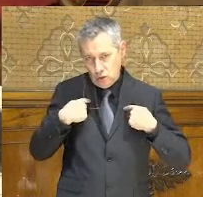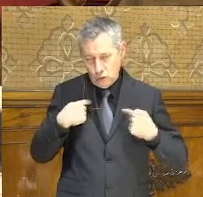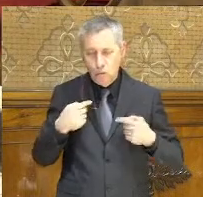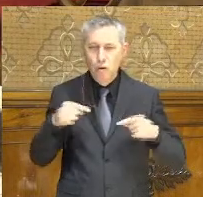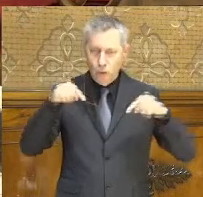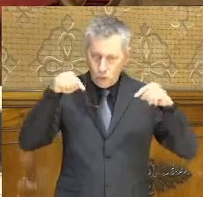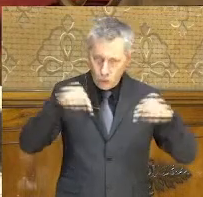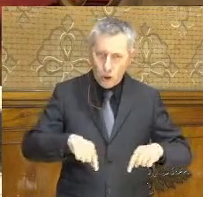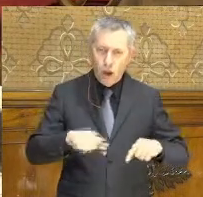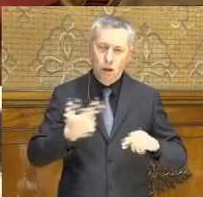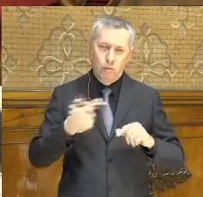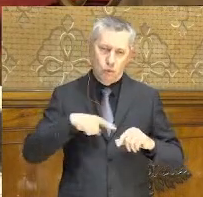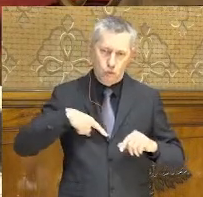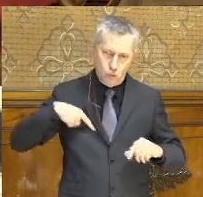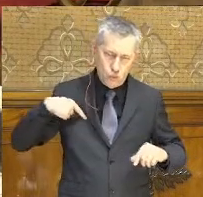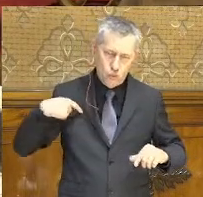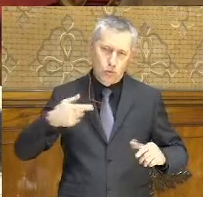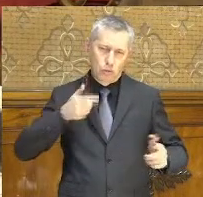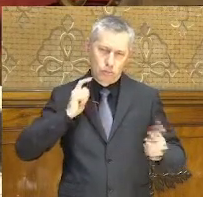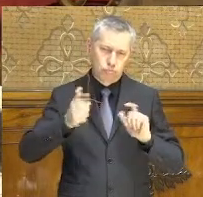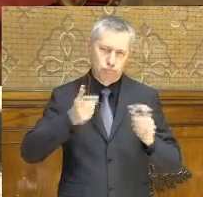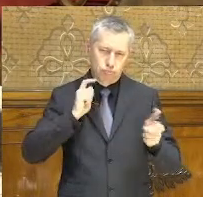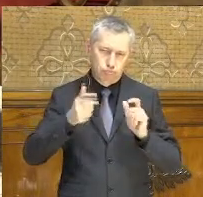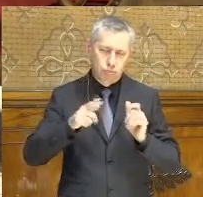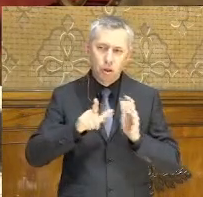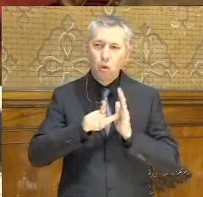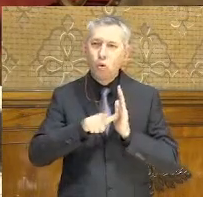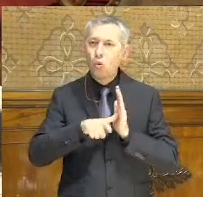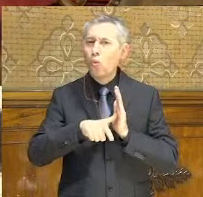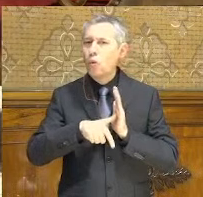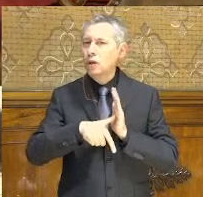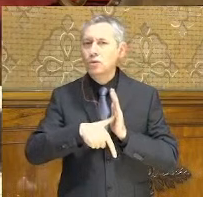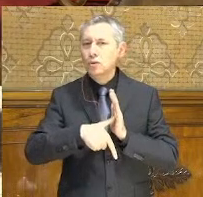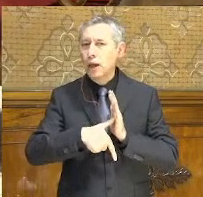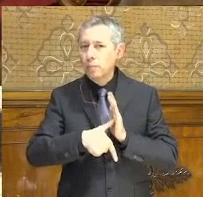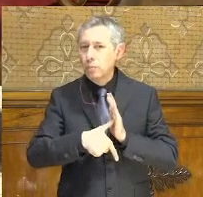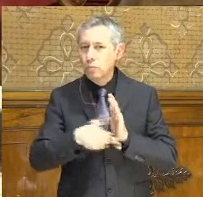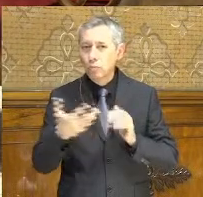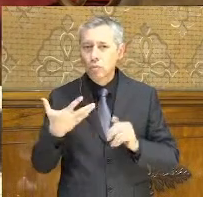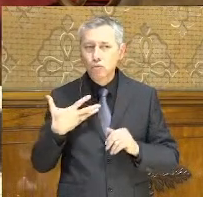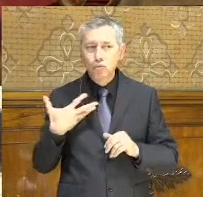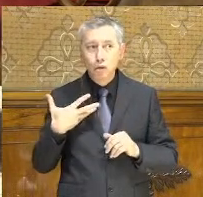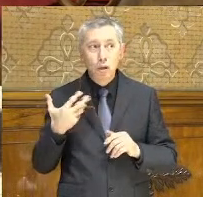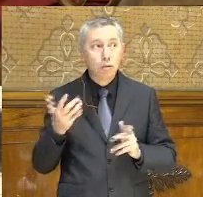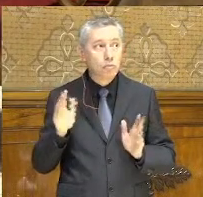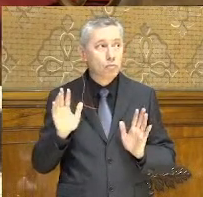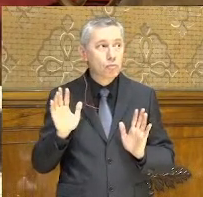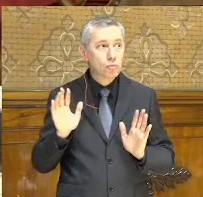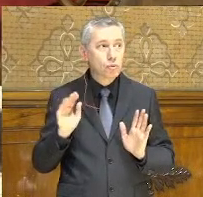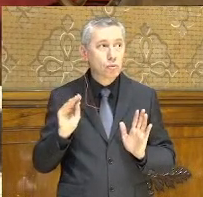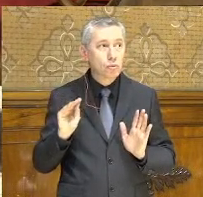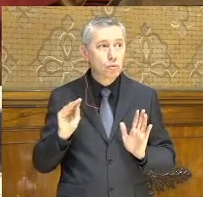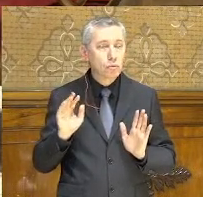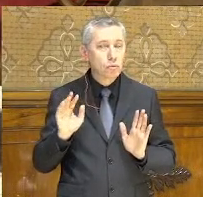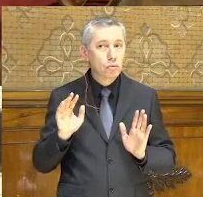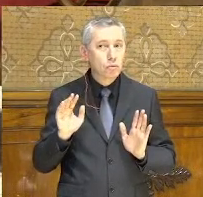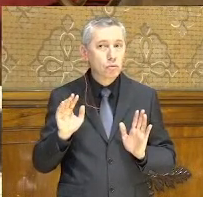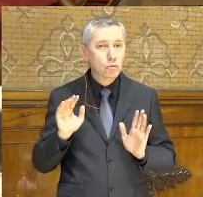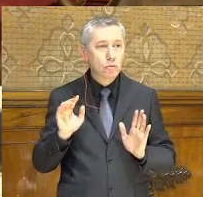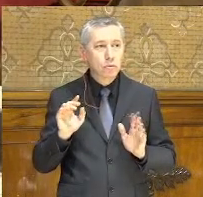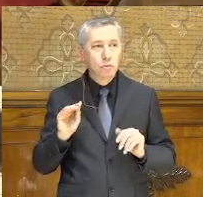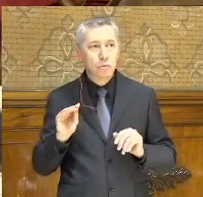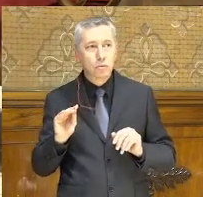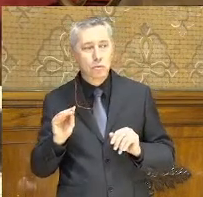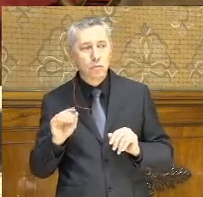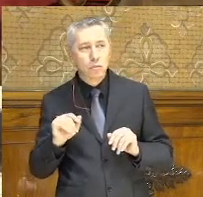But I don't know how much time do we have still. I think, can we stay till 7, or is it